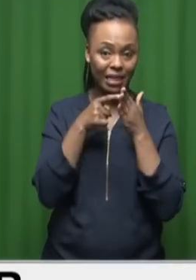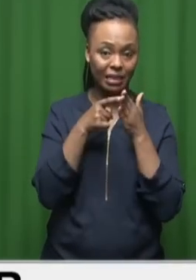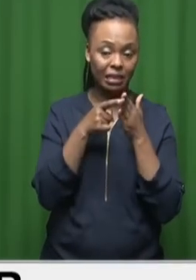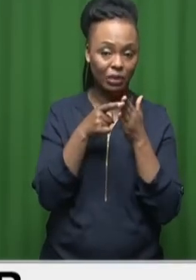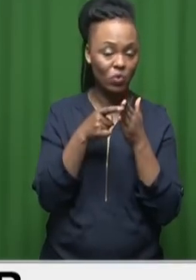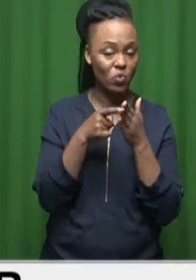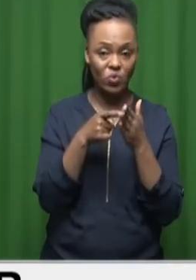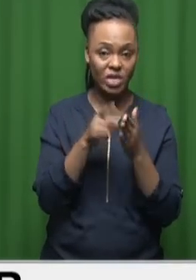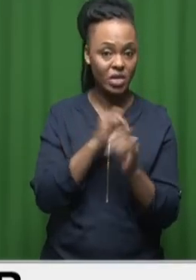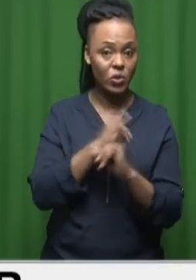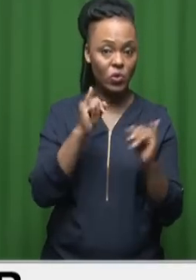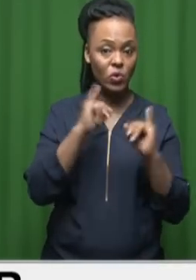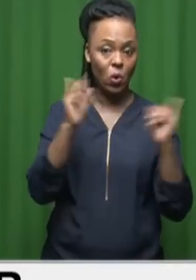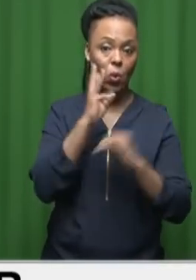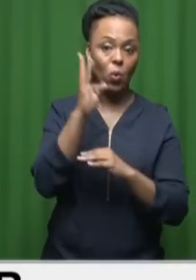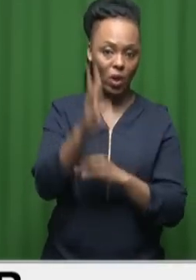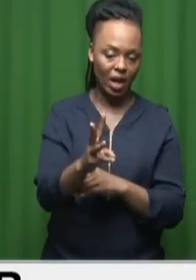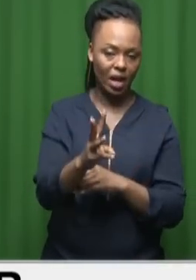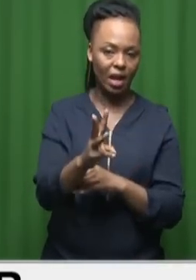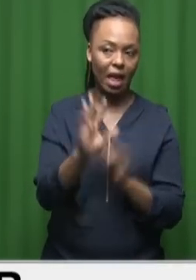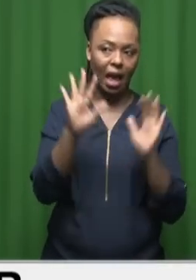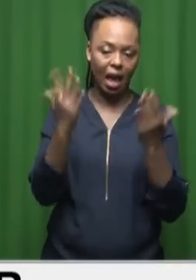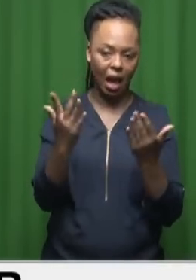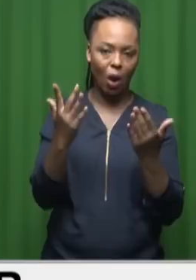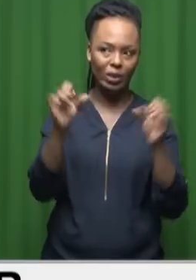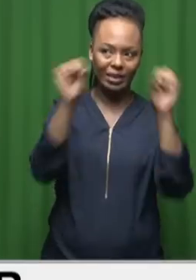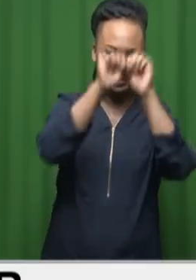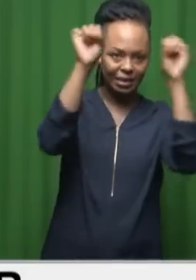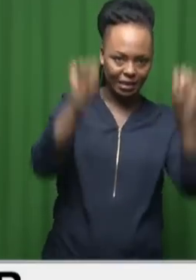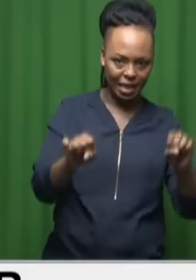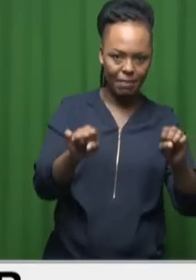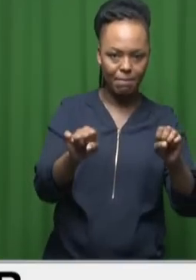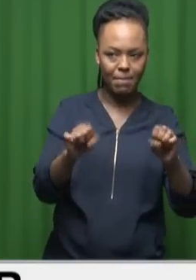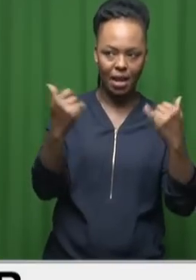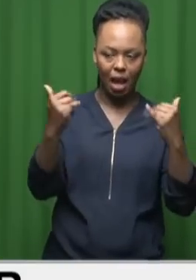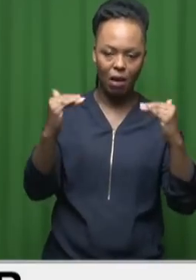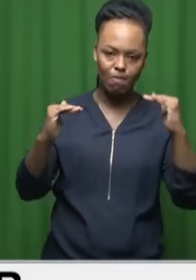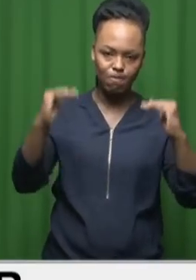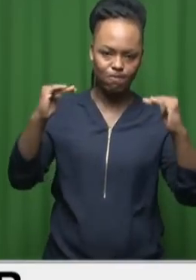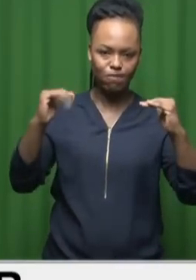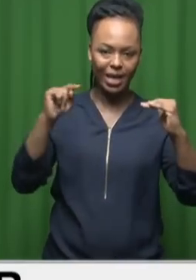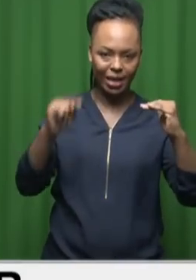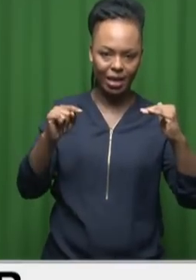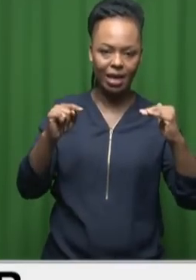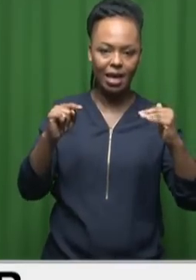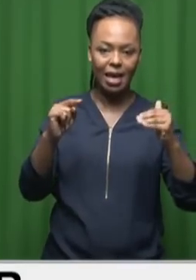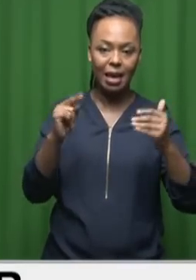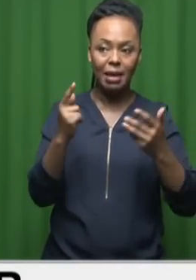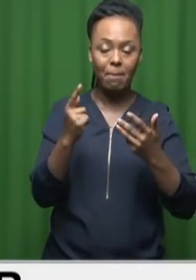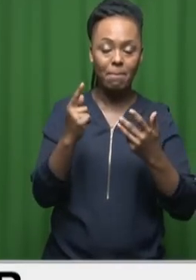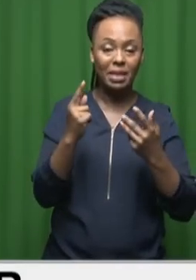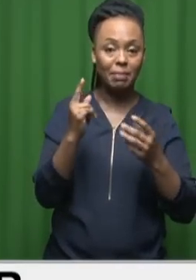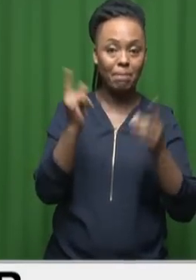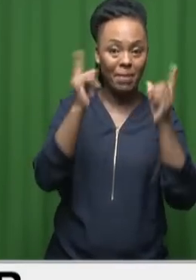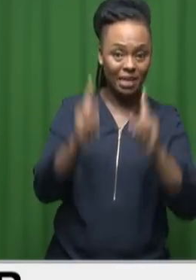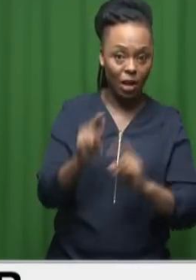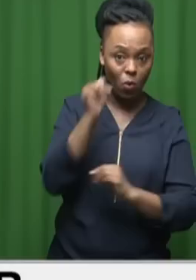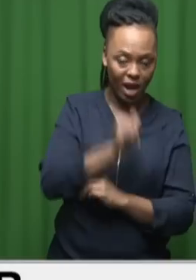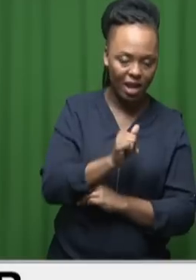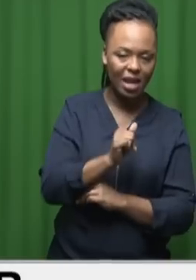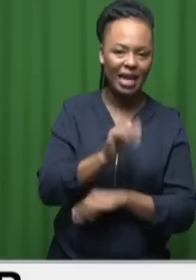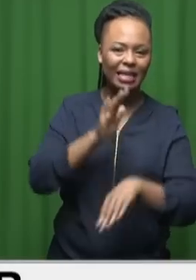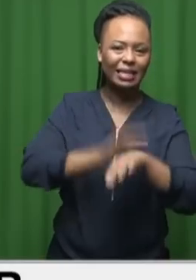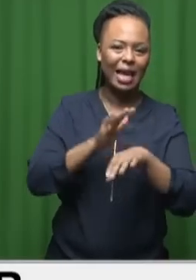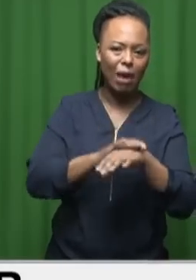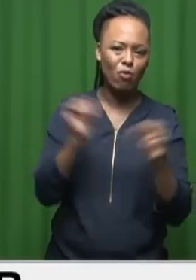on the edge with regard to meeting that supply-demand gap, particularly at peak times in winter, where